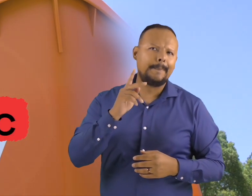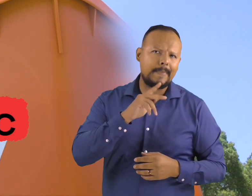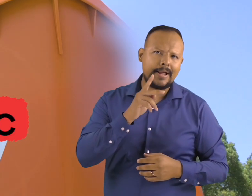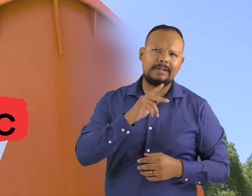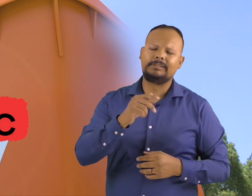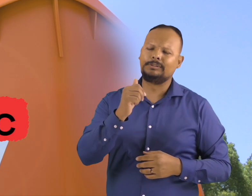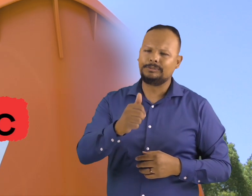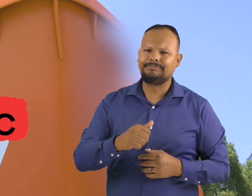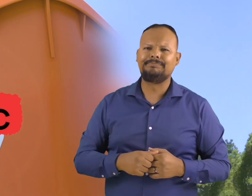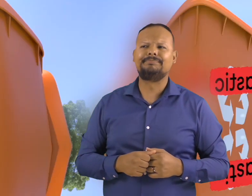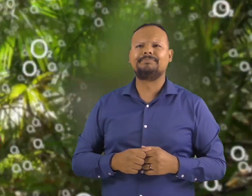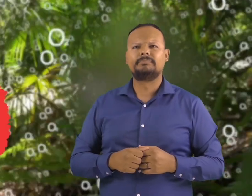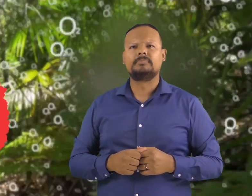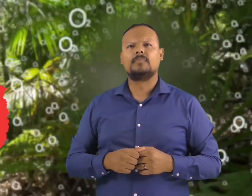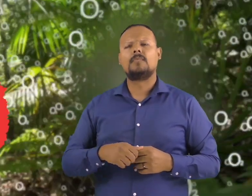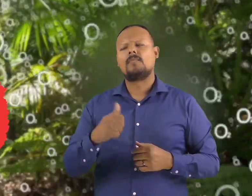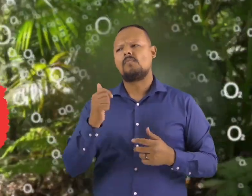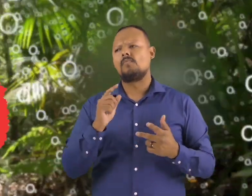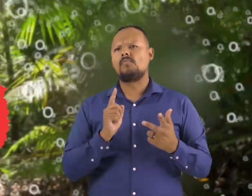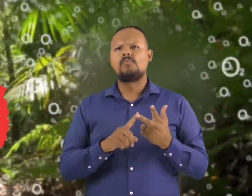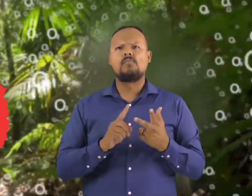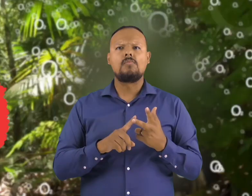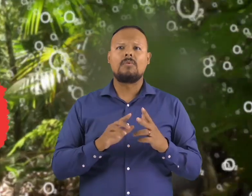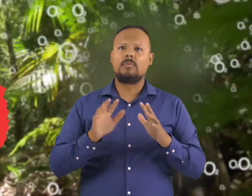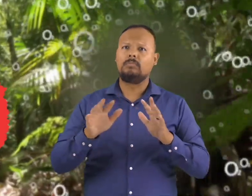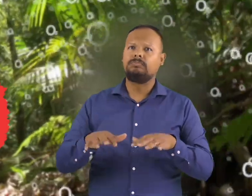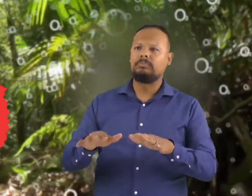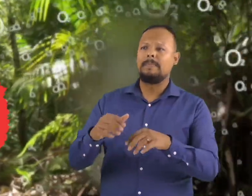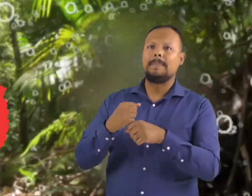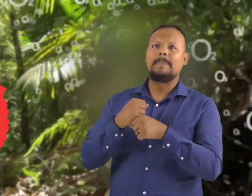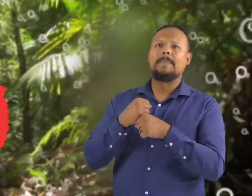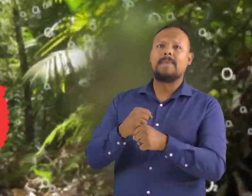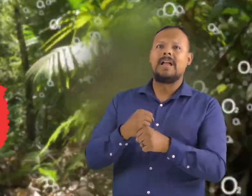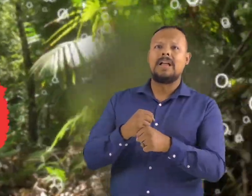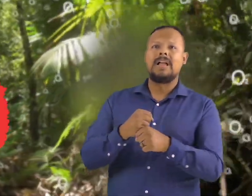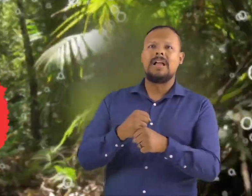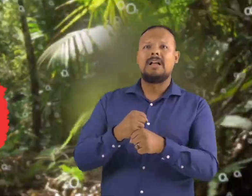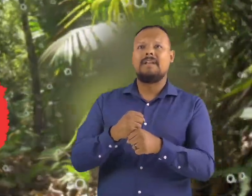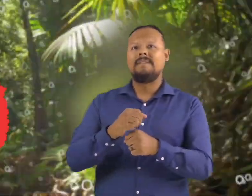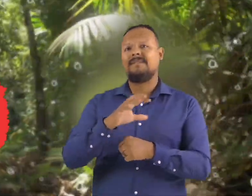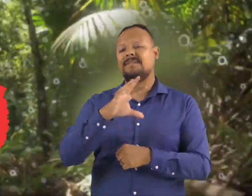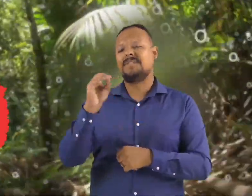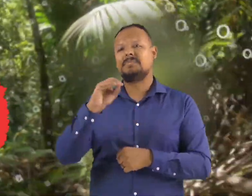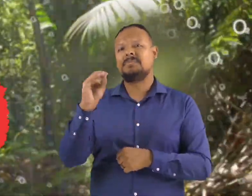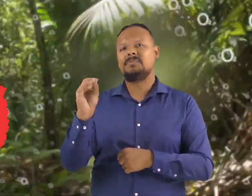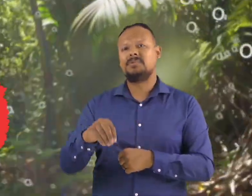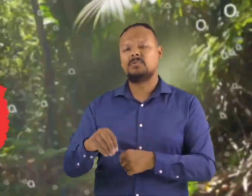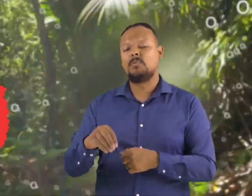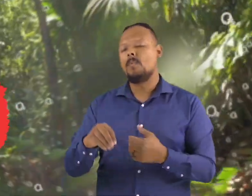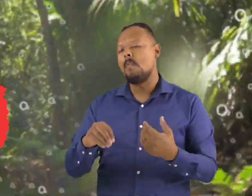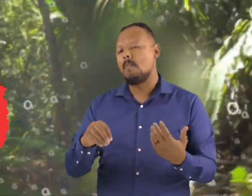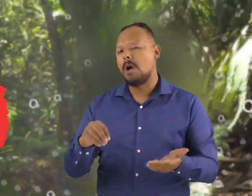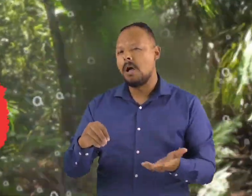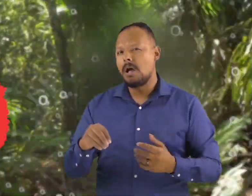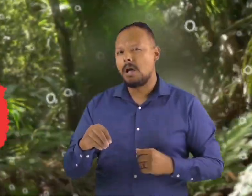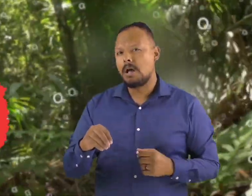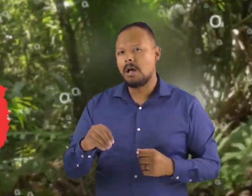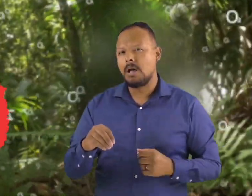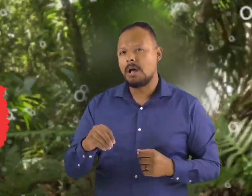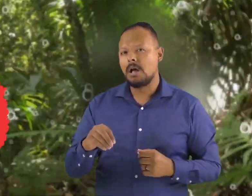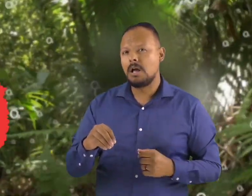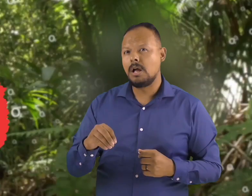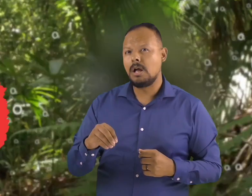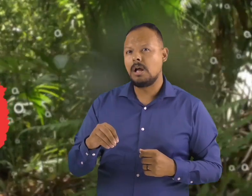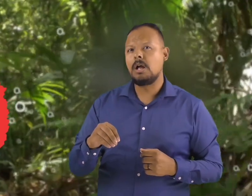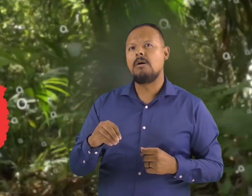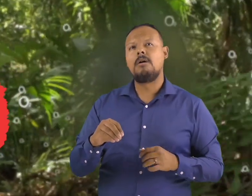Plastic. Fill in the blank. Oceans produce over 50 percent of the Earth's